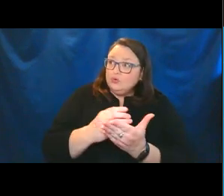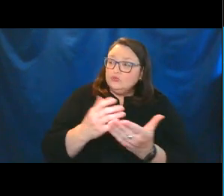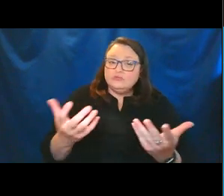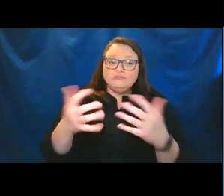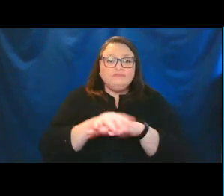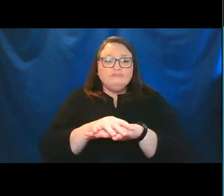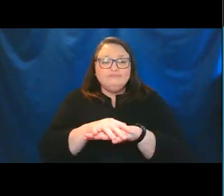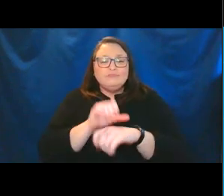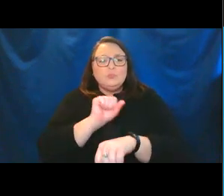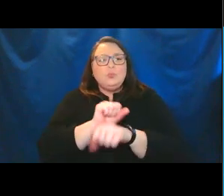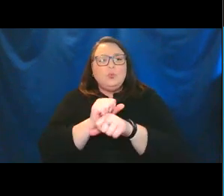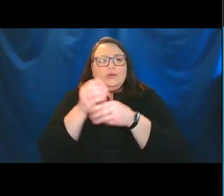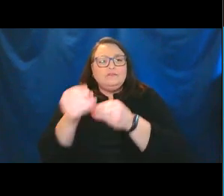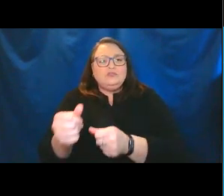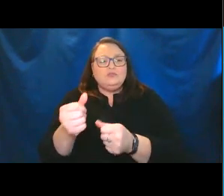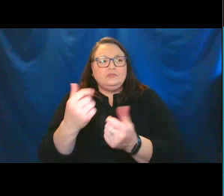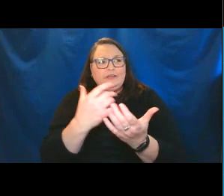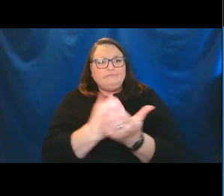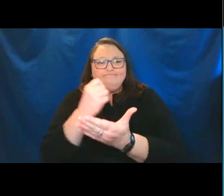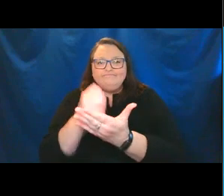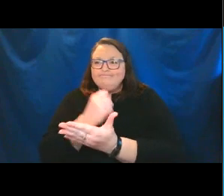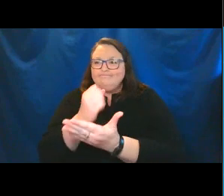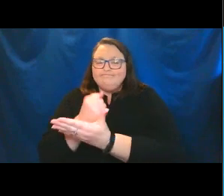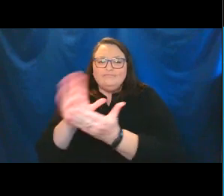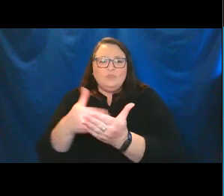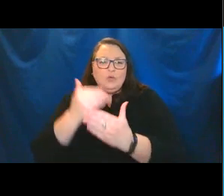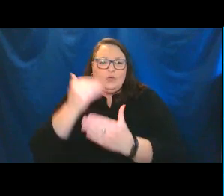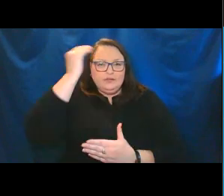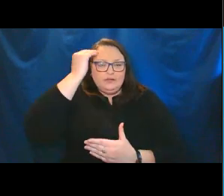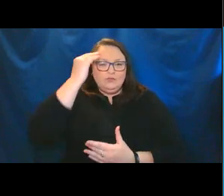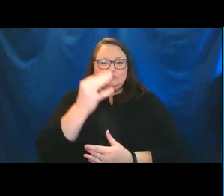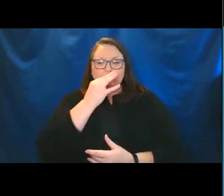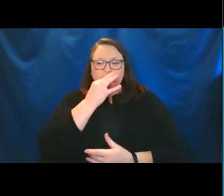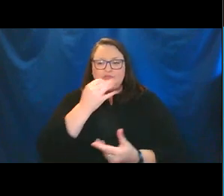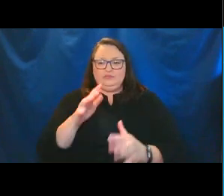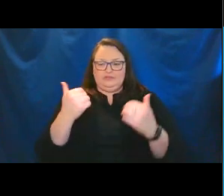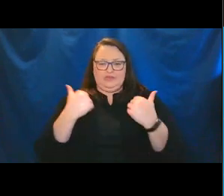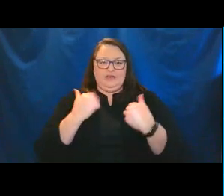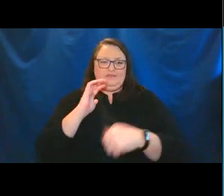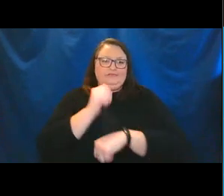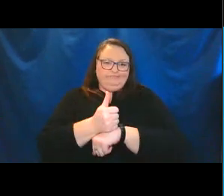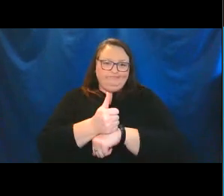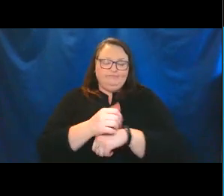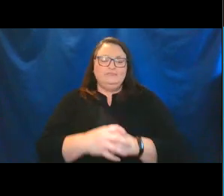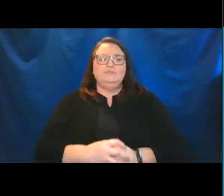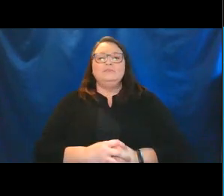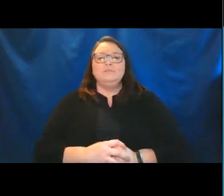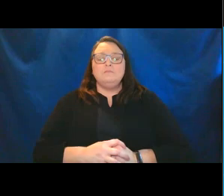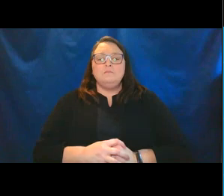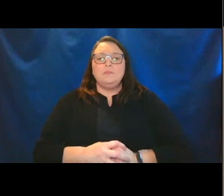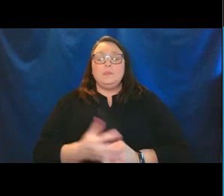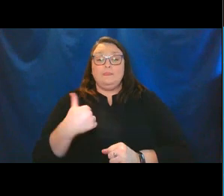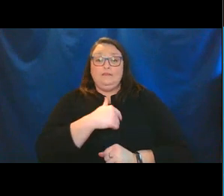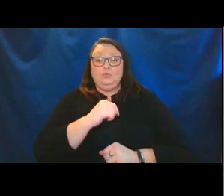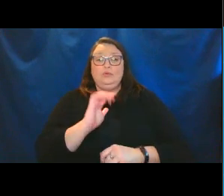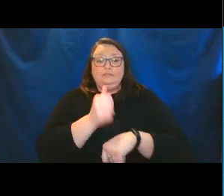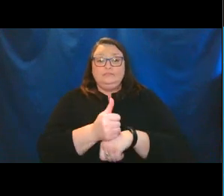work efficiently and leverage each other's knowledge and expertise into doing that. And so we started